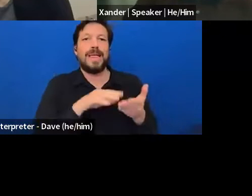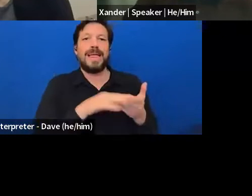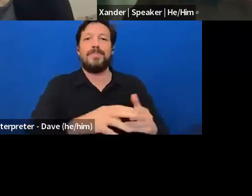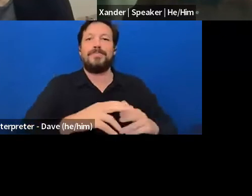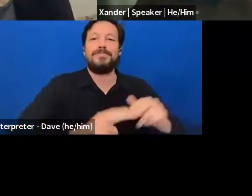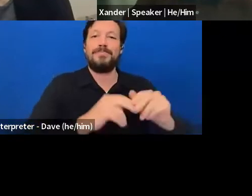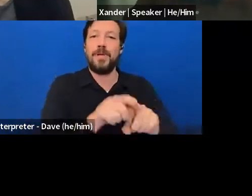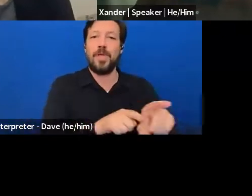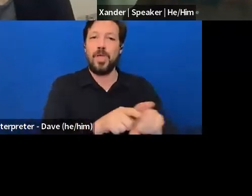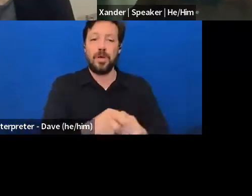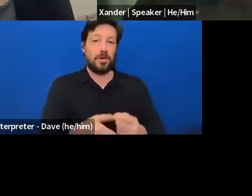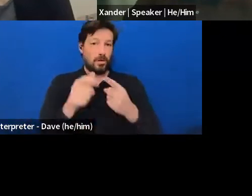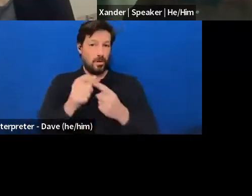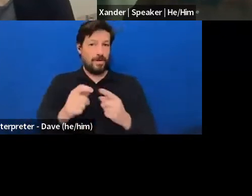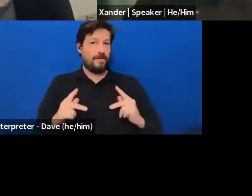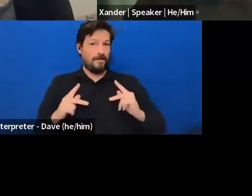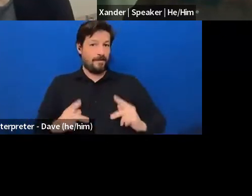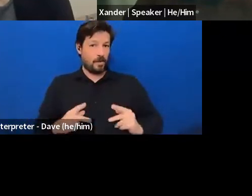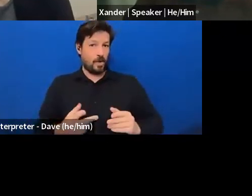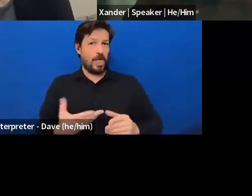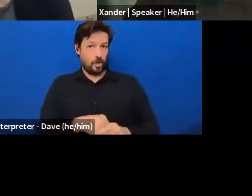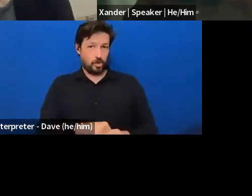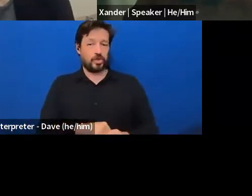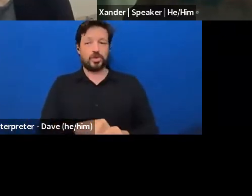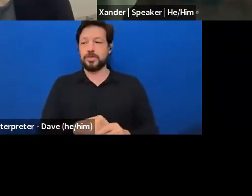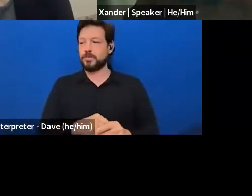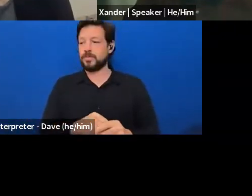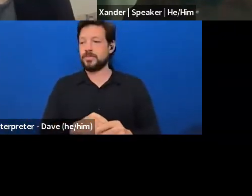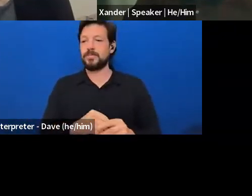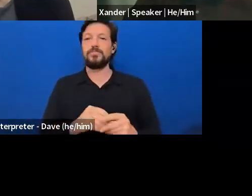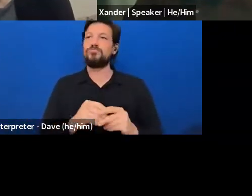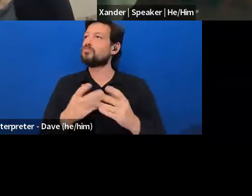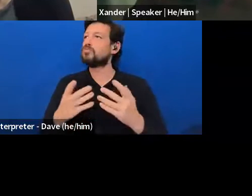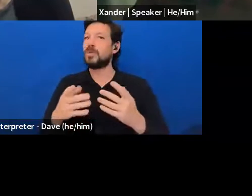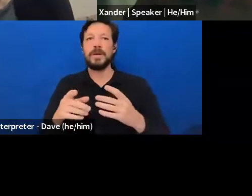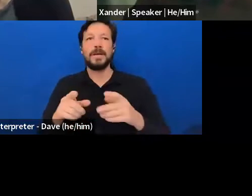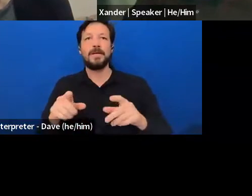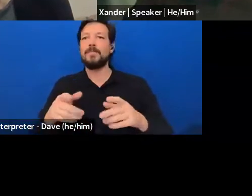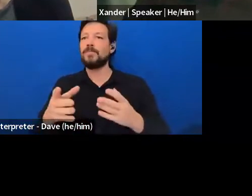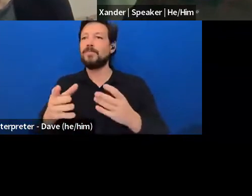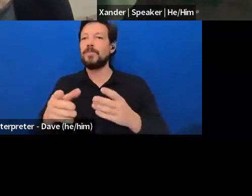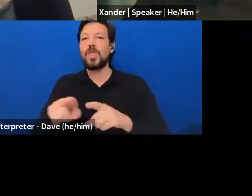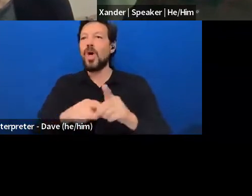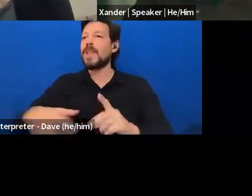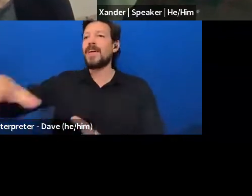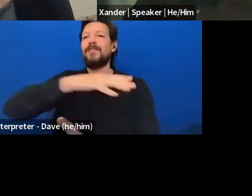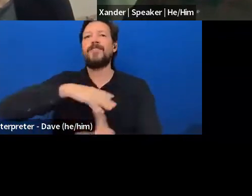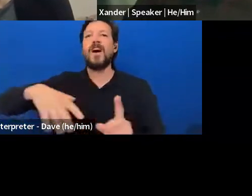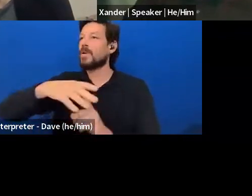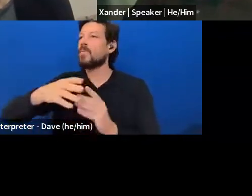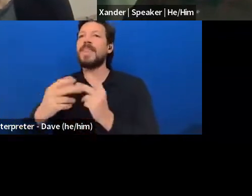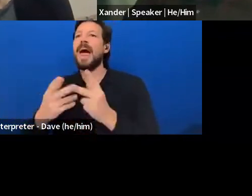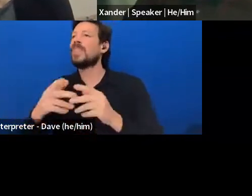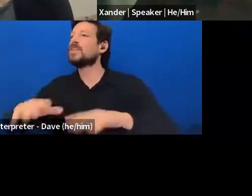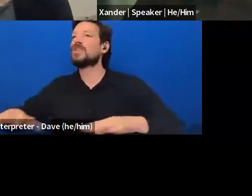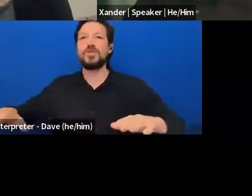Physical inclusion. Present and fully participating in the same learning environments that is accessible to all children